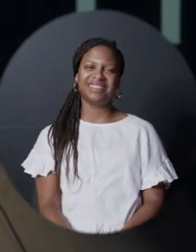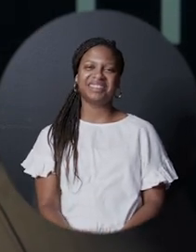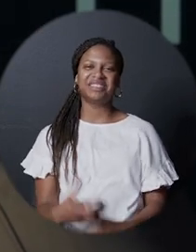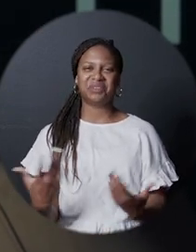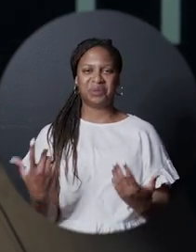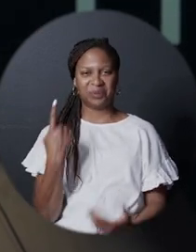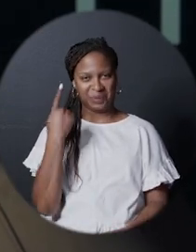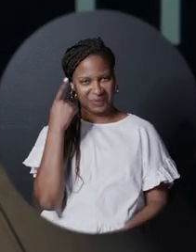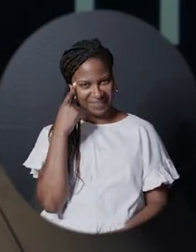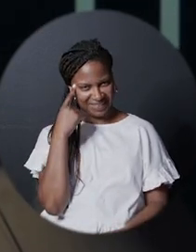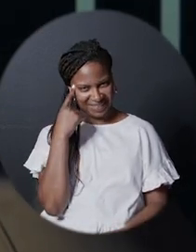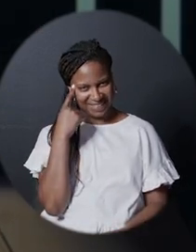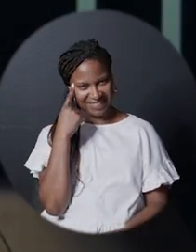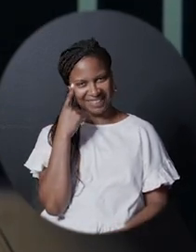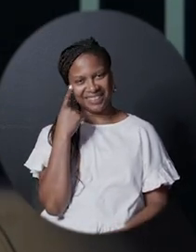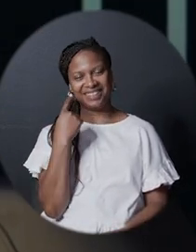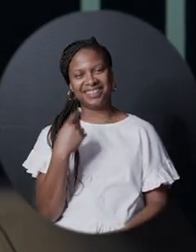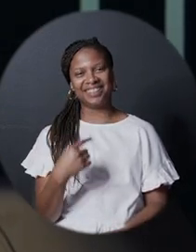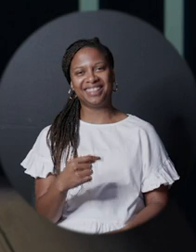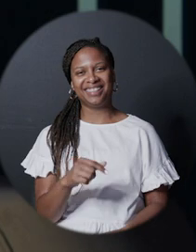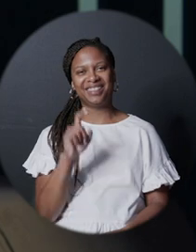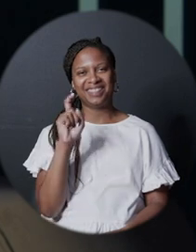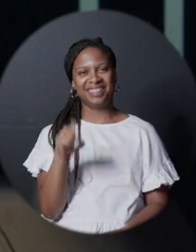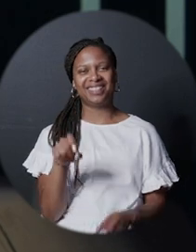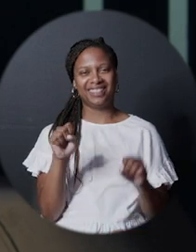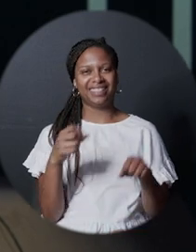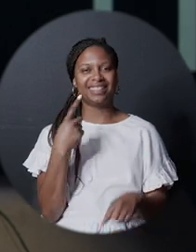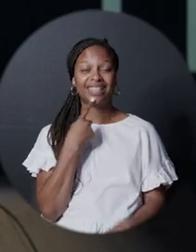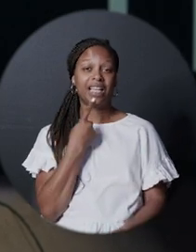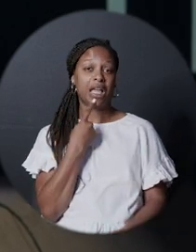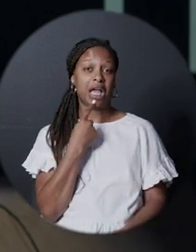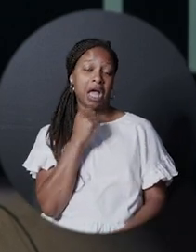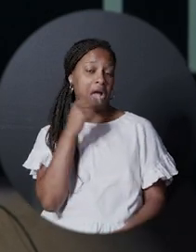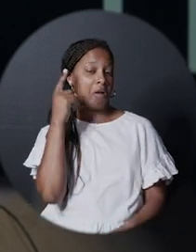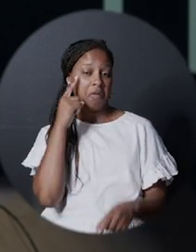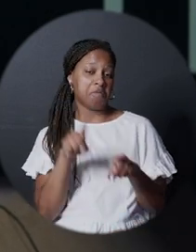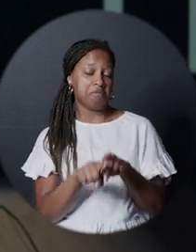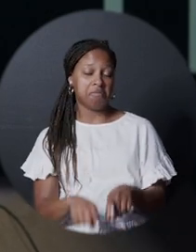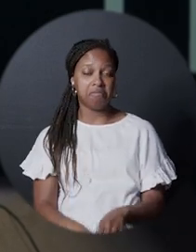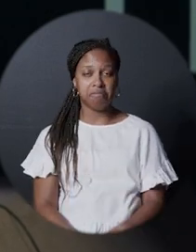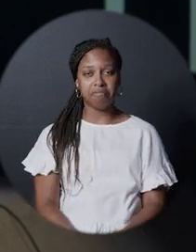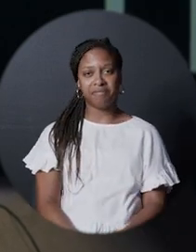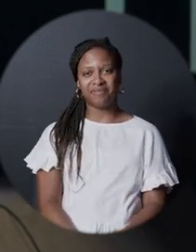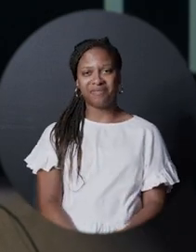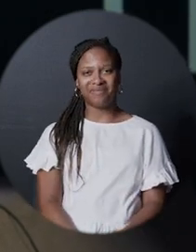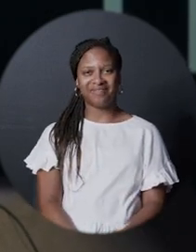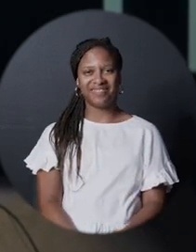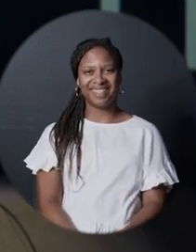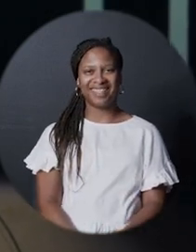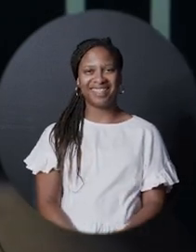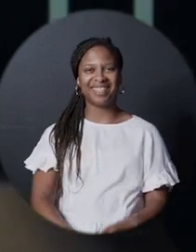And this is the one that we think that we should be able to see. I don't agree.